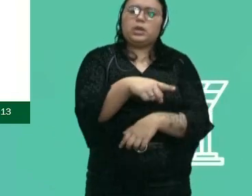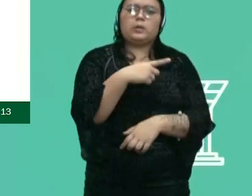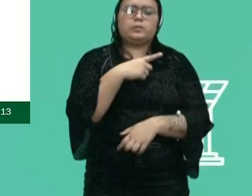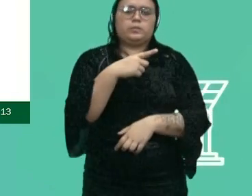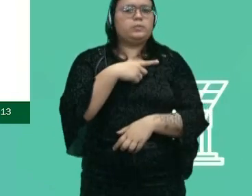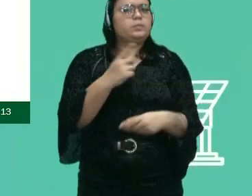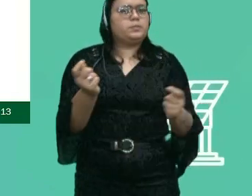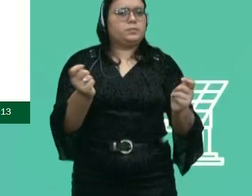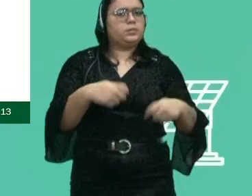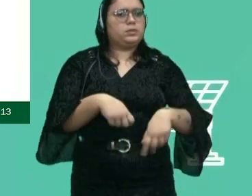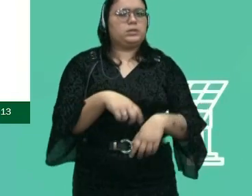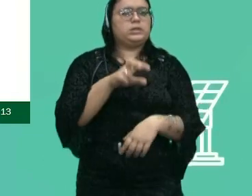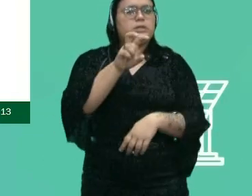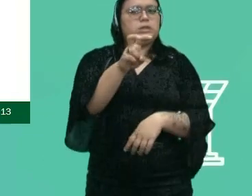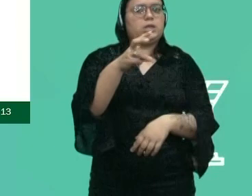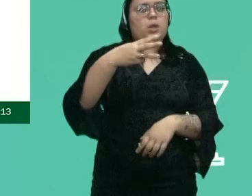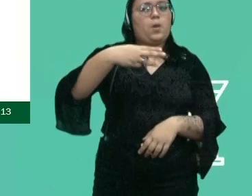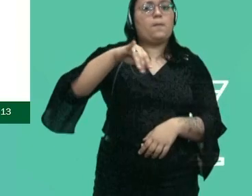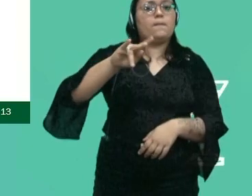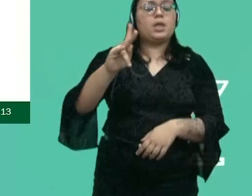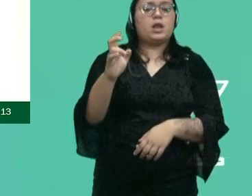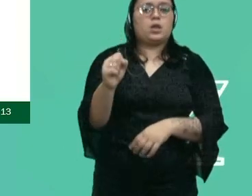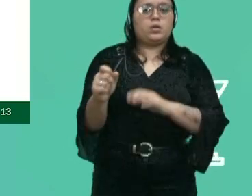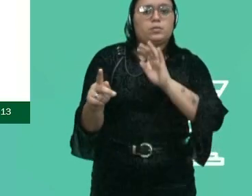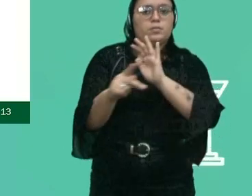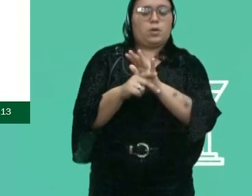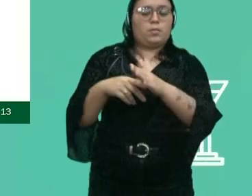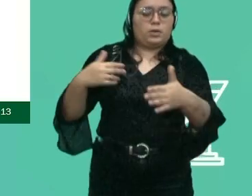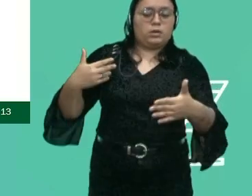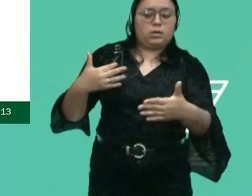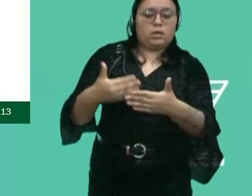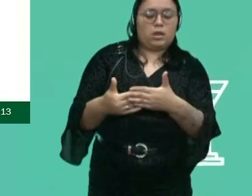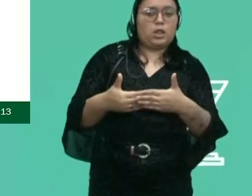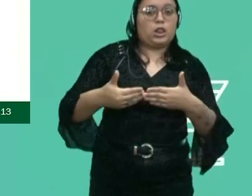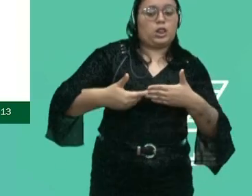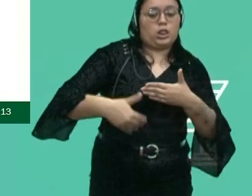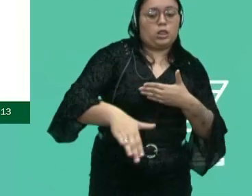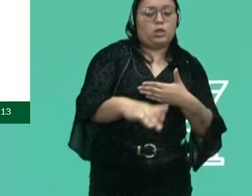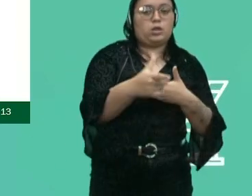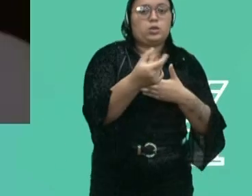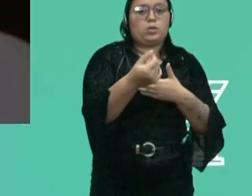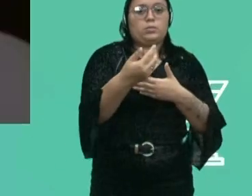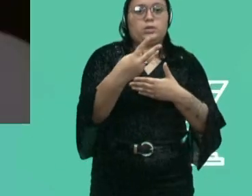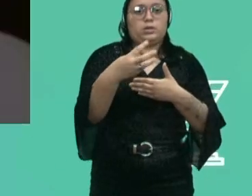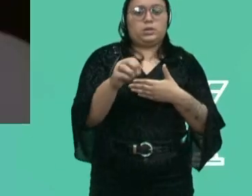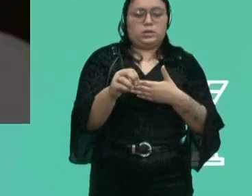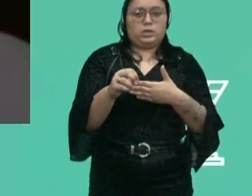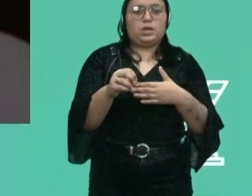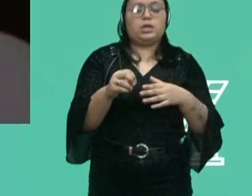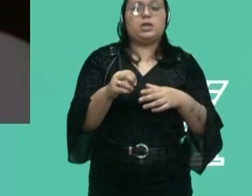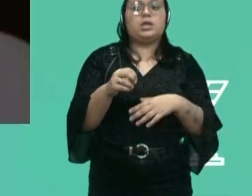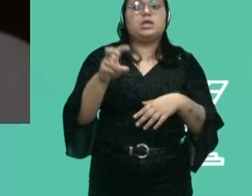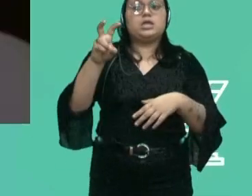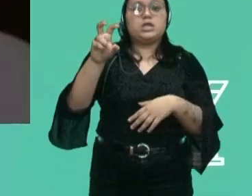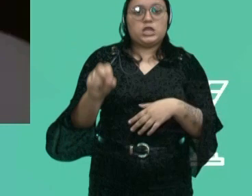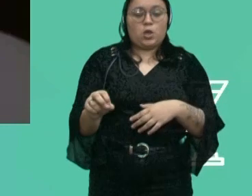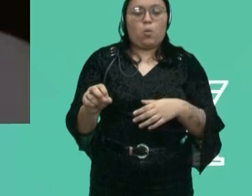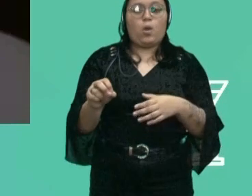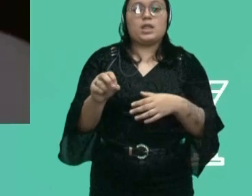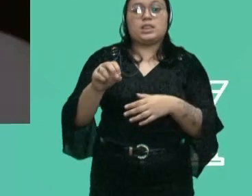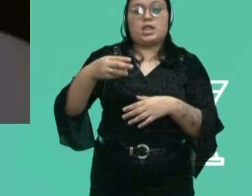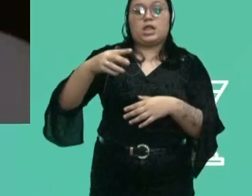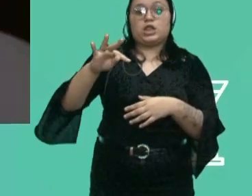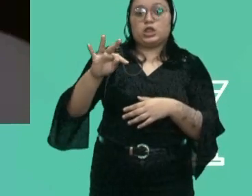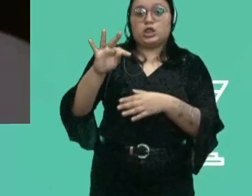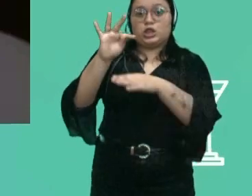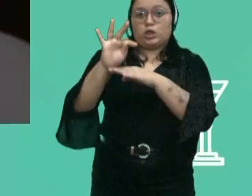by 2030, 20 by 2040, and 50 by 2050. So in order to get there, this brings me